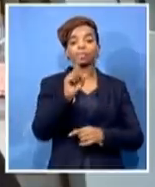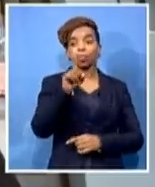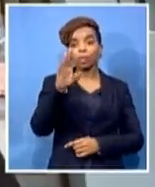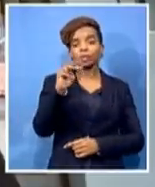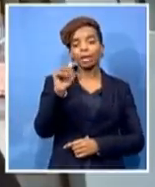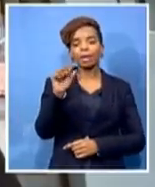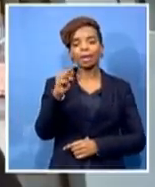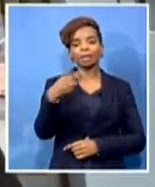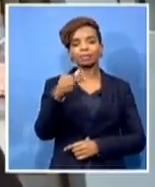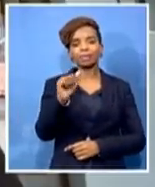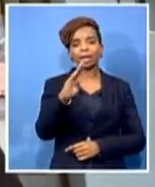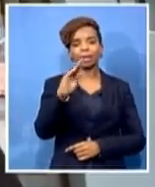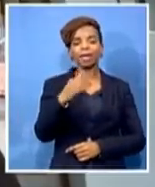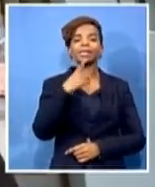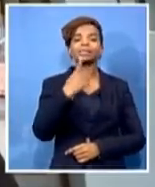would remember,